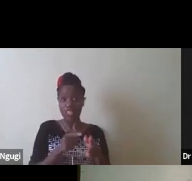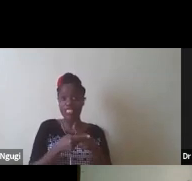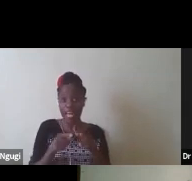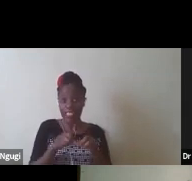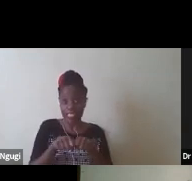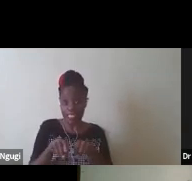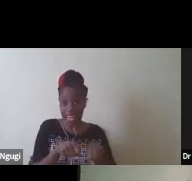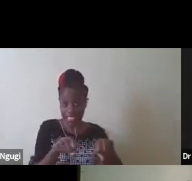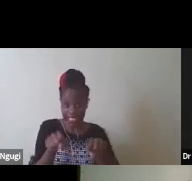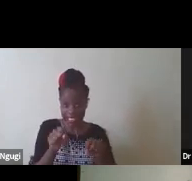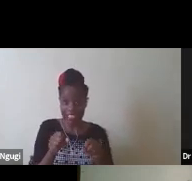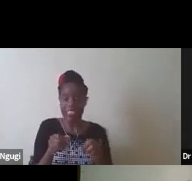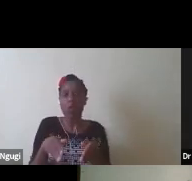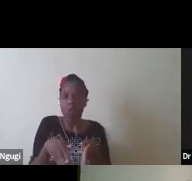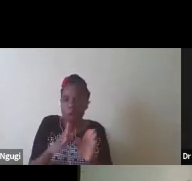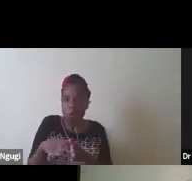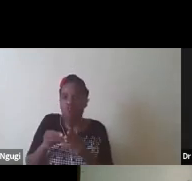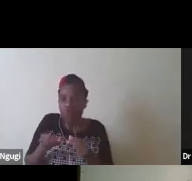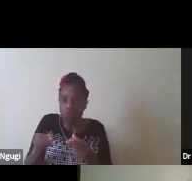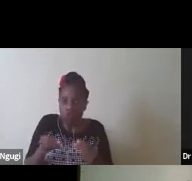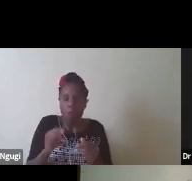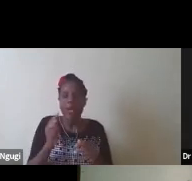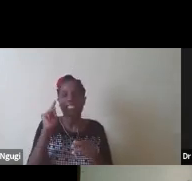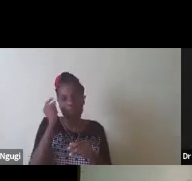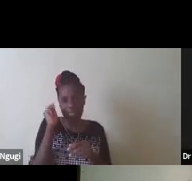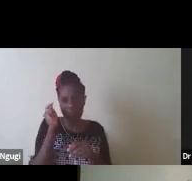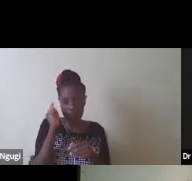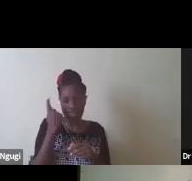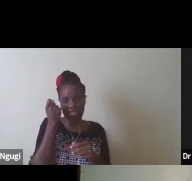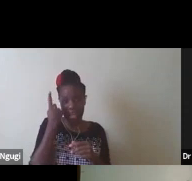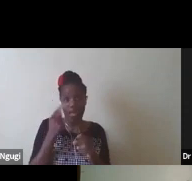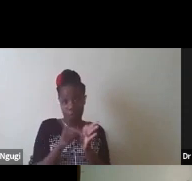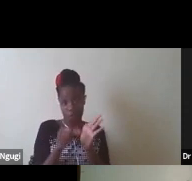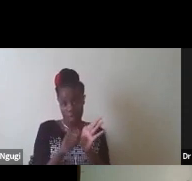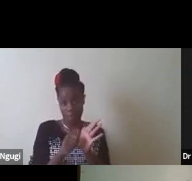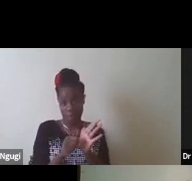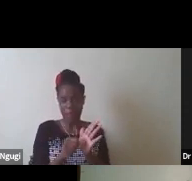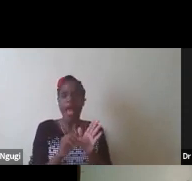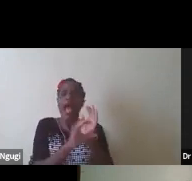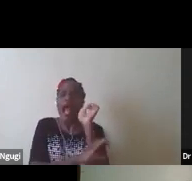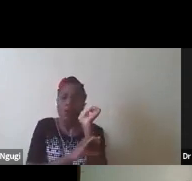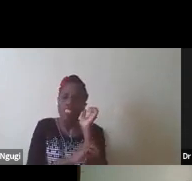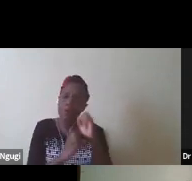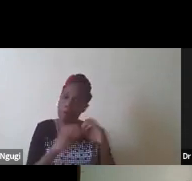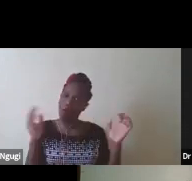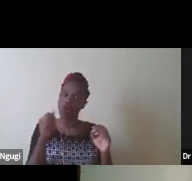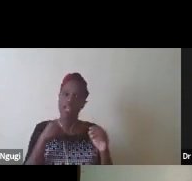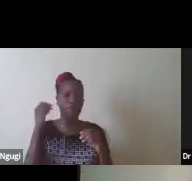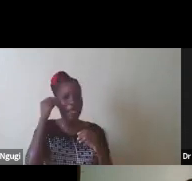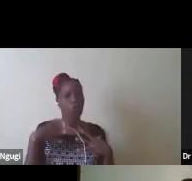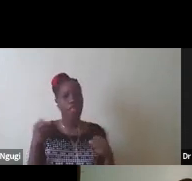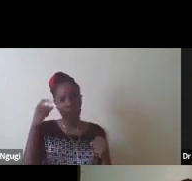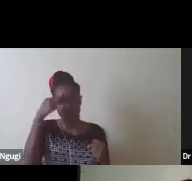have to understand what is the problem. The problem is that many countries do not have mental health policies, they